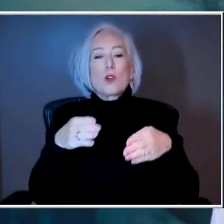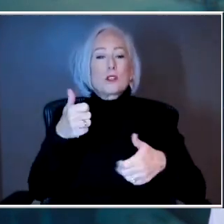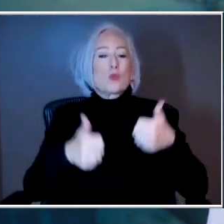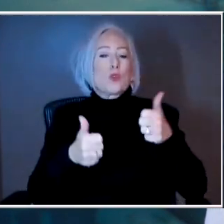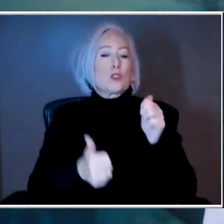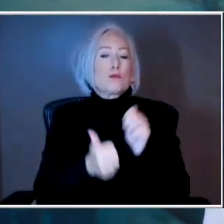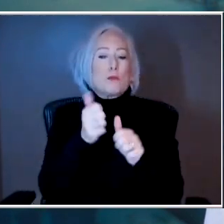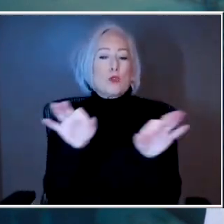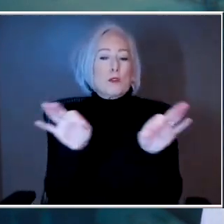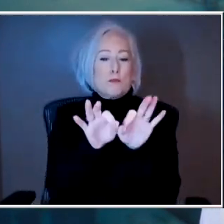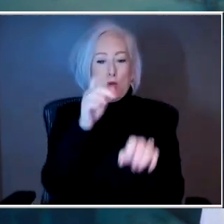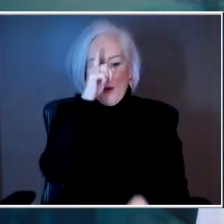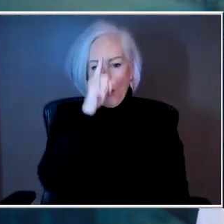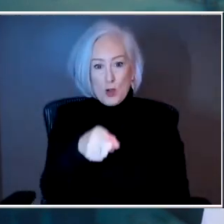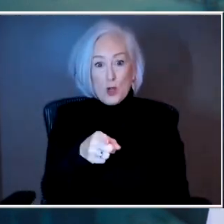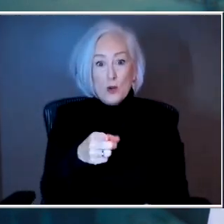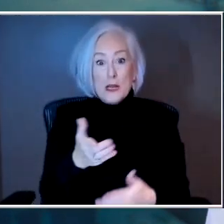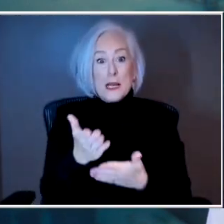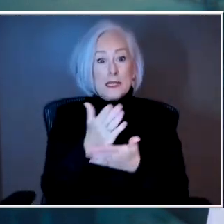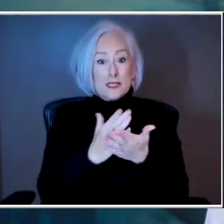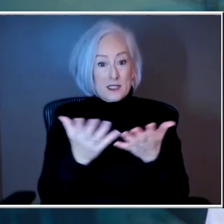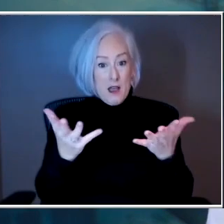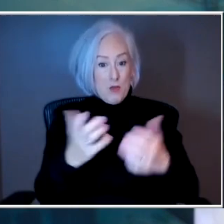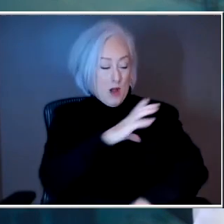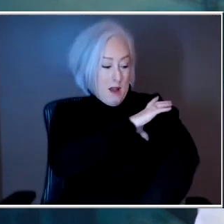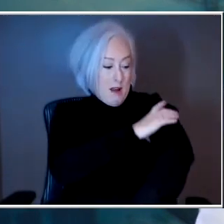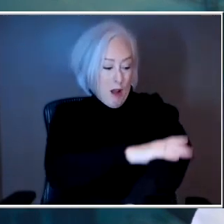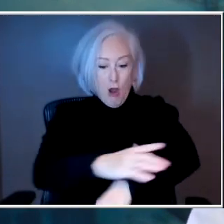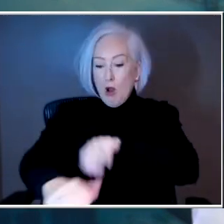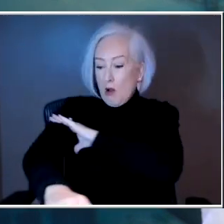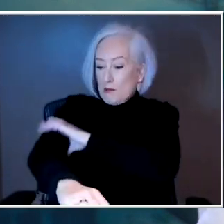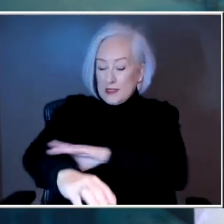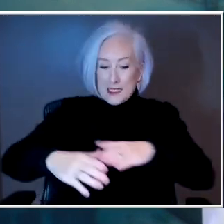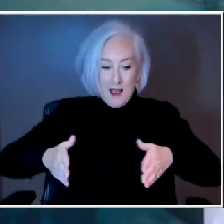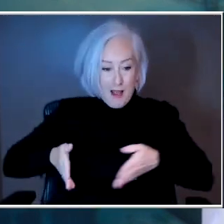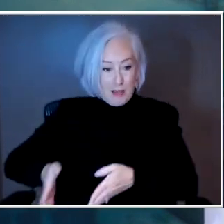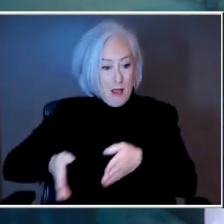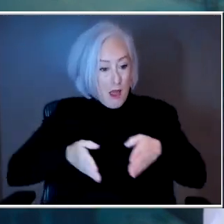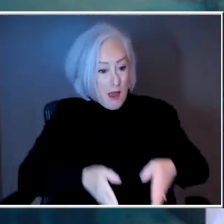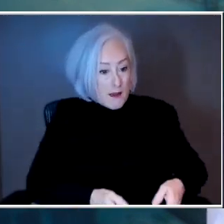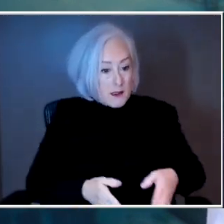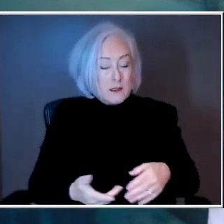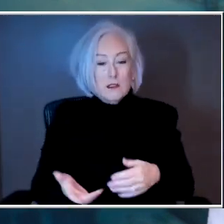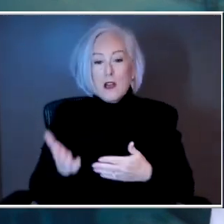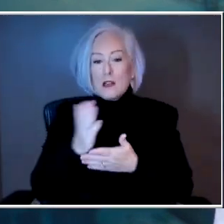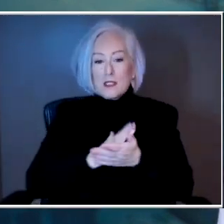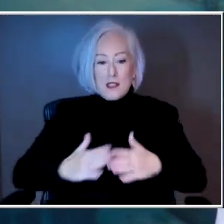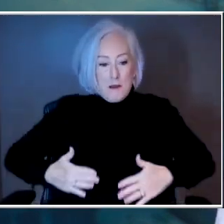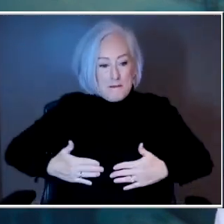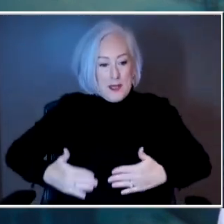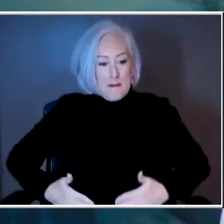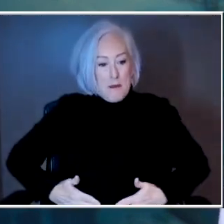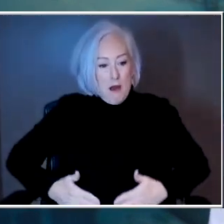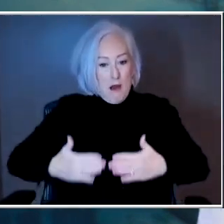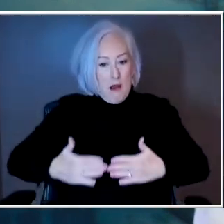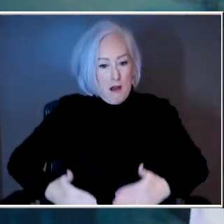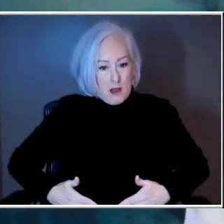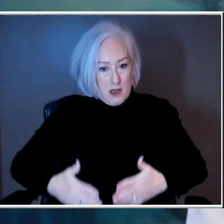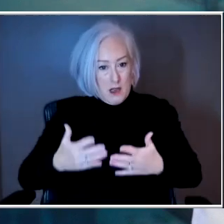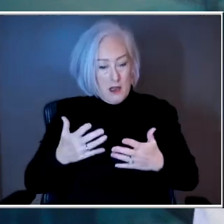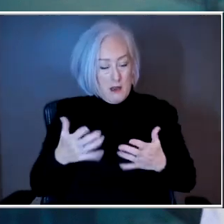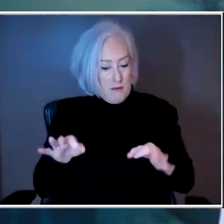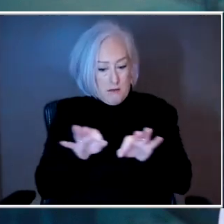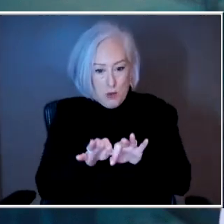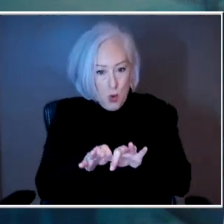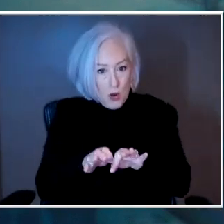people want to focus on their extremities, their arms or legs. A lot of people, their core, their trunk is the most important. Sometimes it's the front